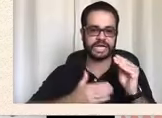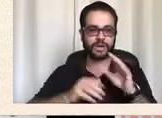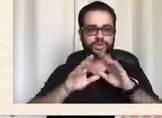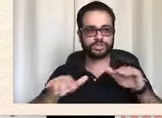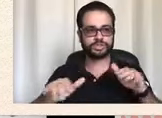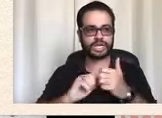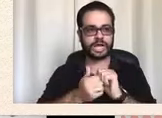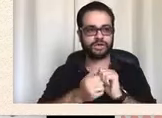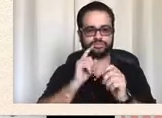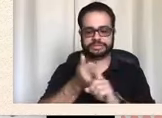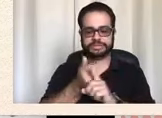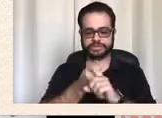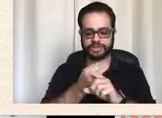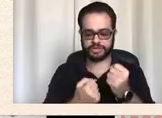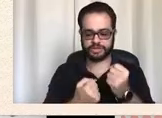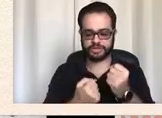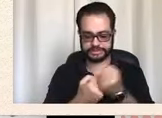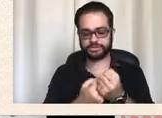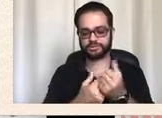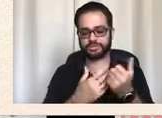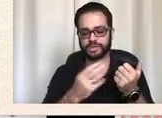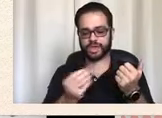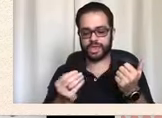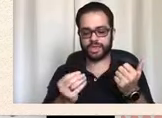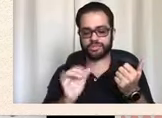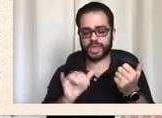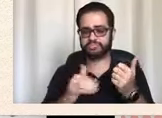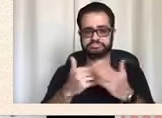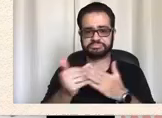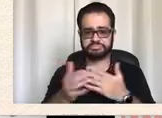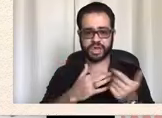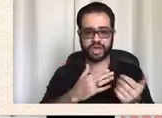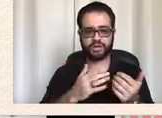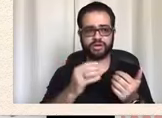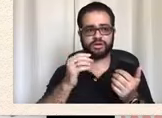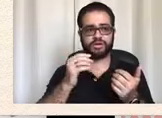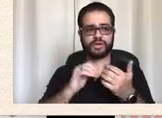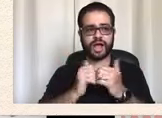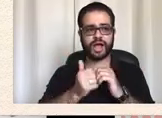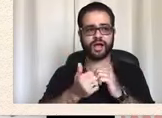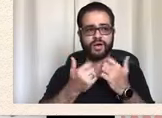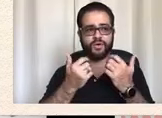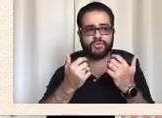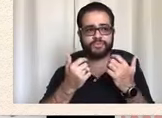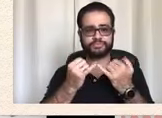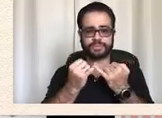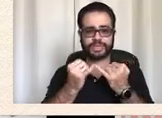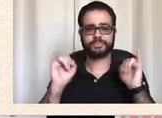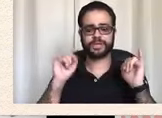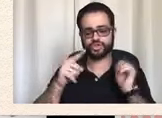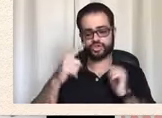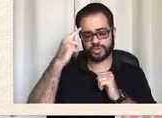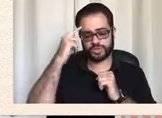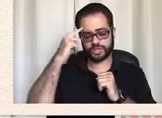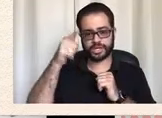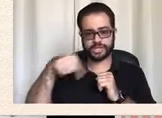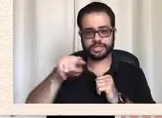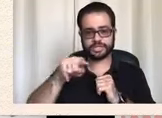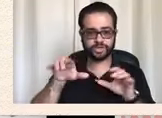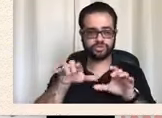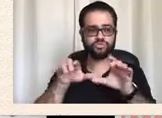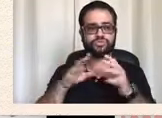self-advocates. And that's regardless of, you know, how independent you think that they are.